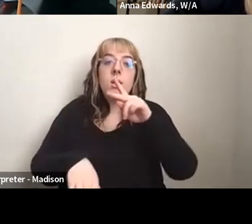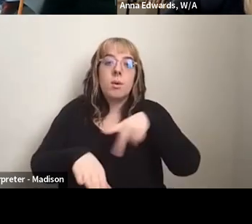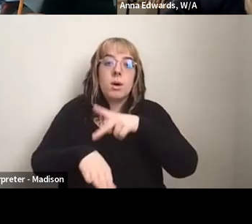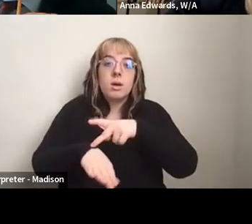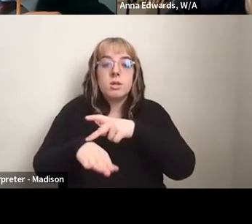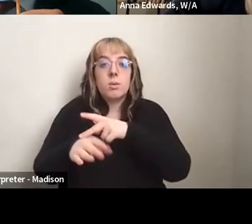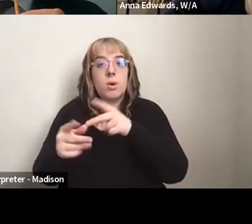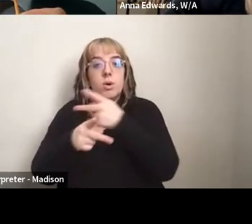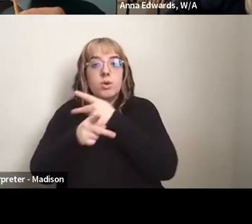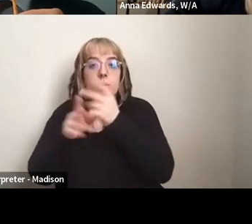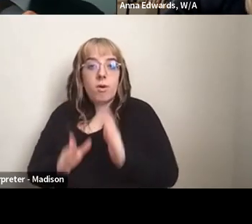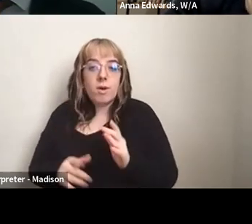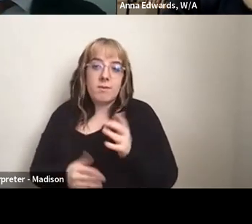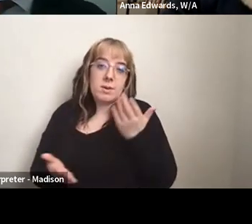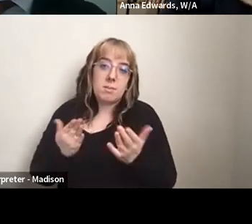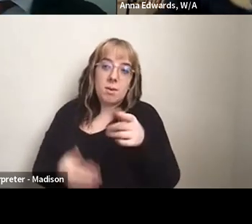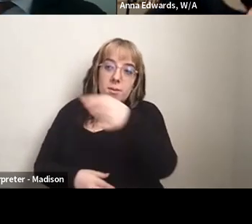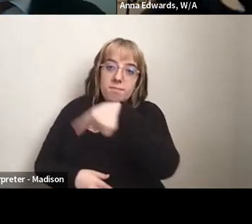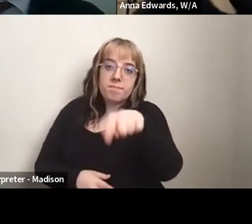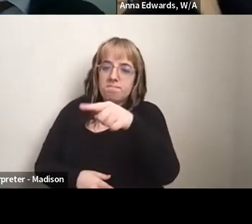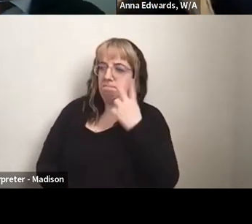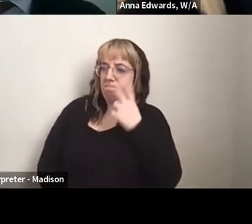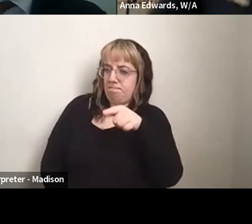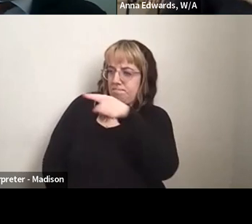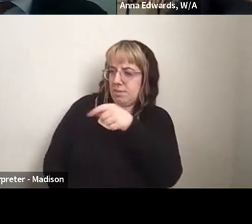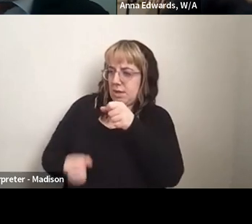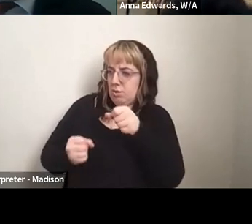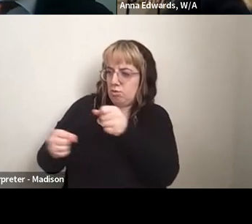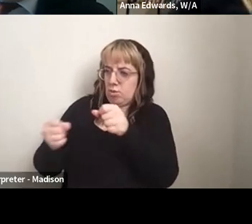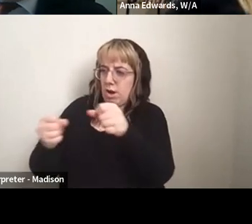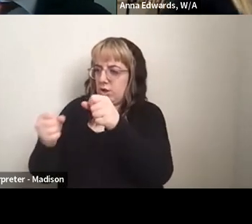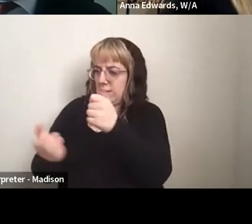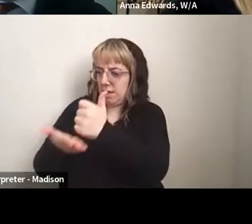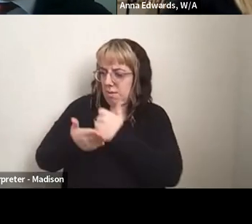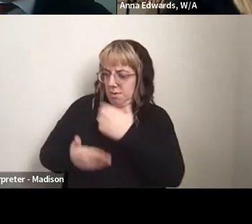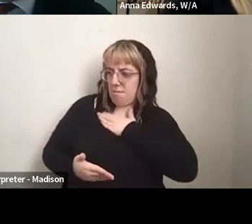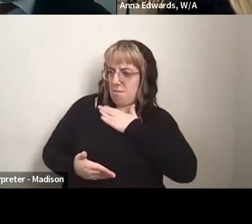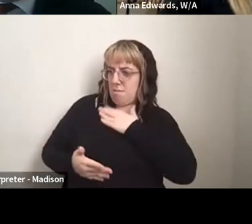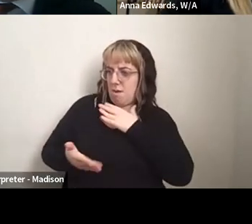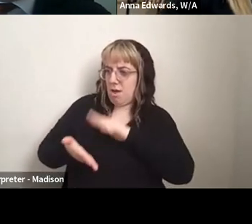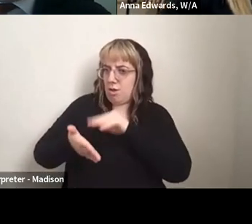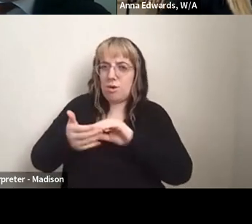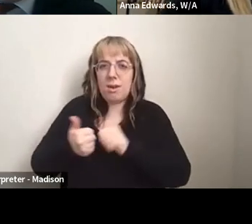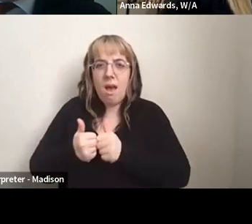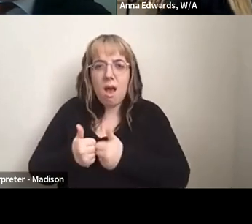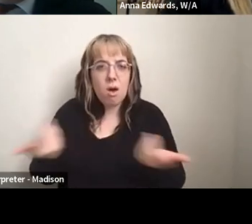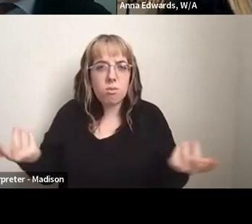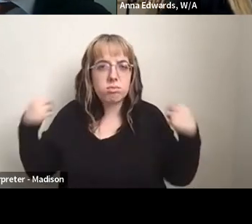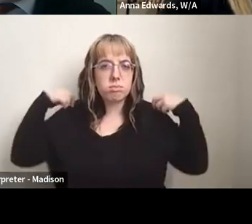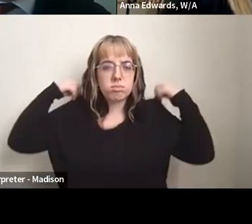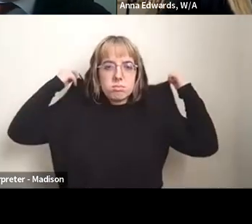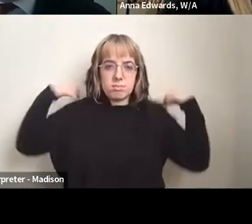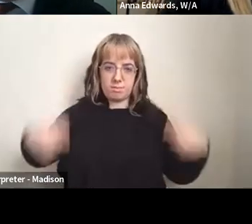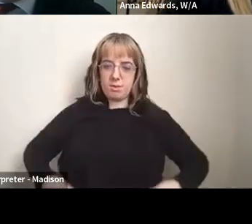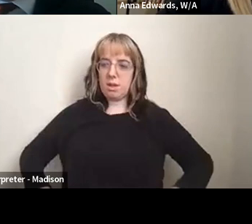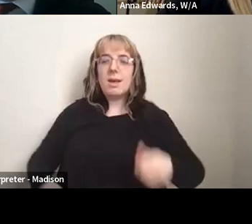supervisors, they might be seeing how are these strategies helping me in my learning? How, with the second track being